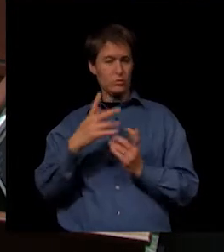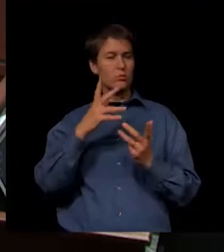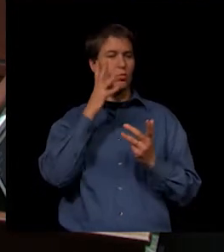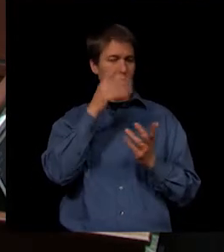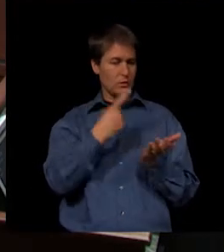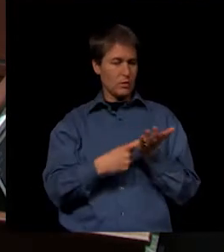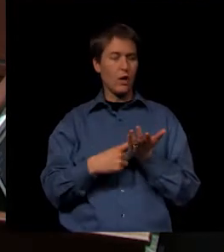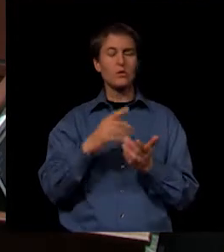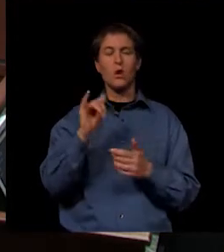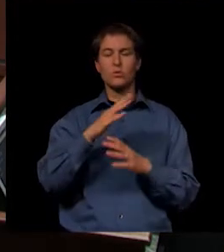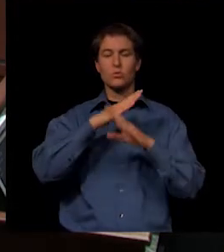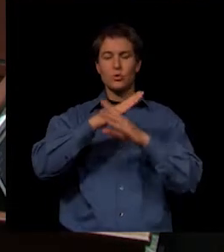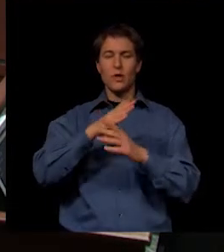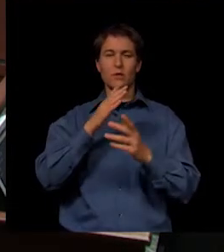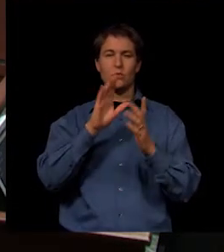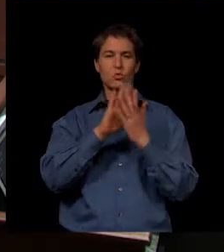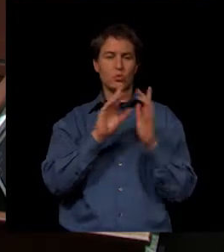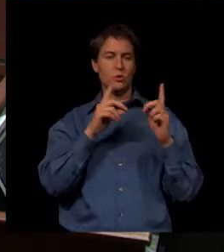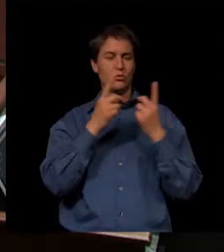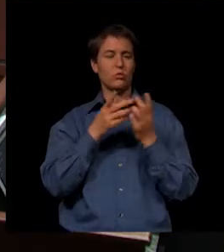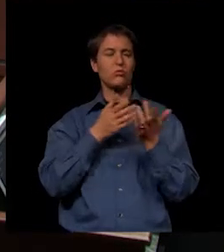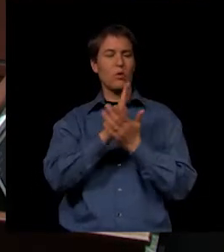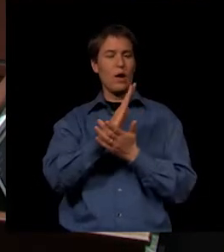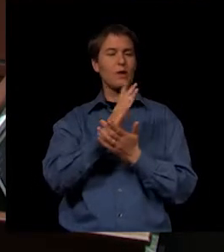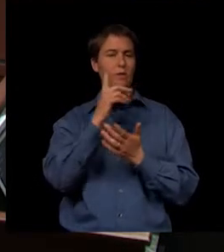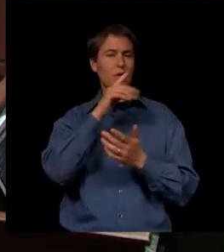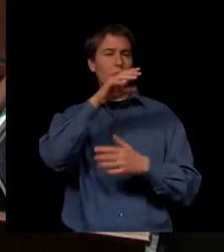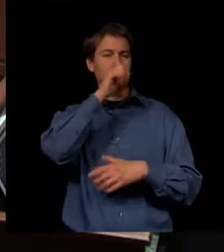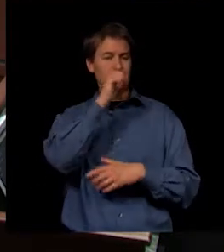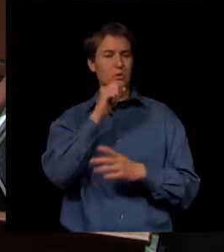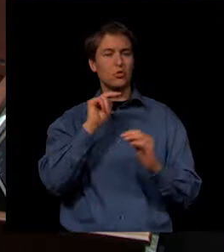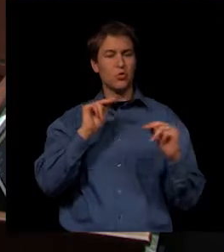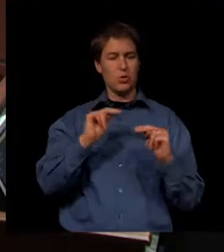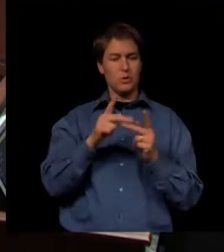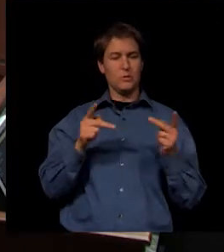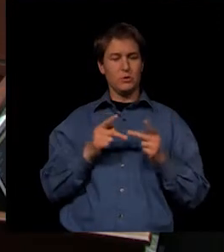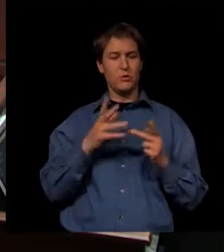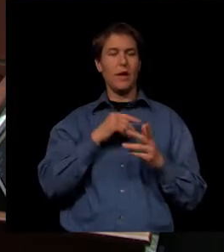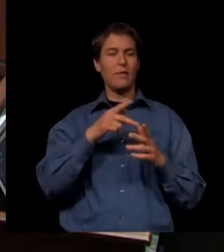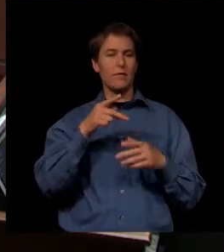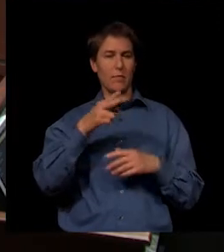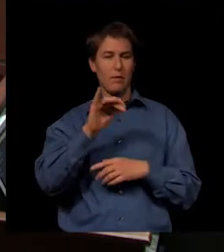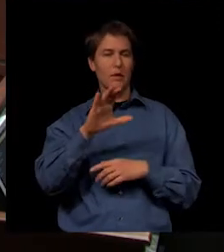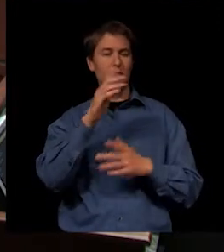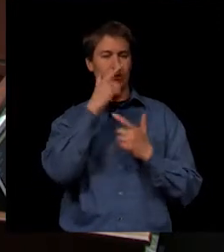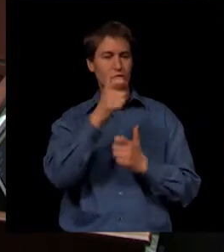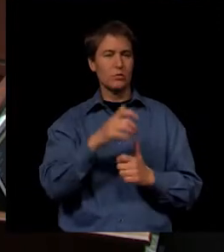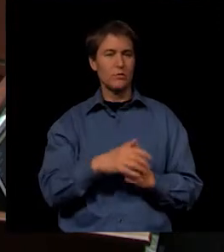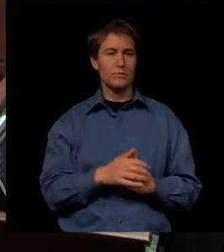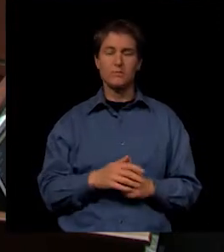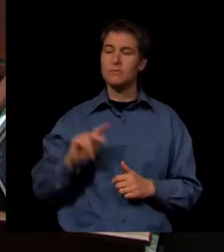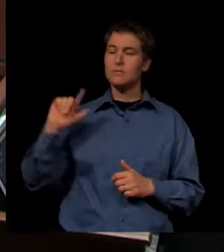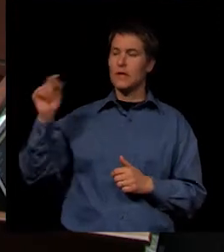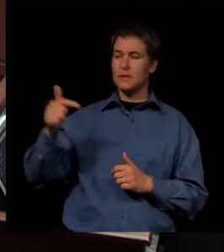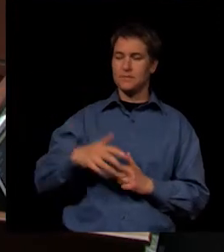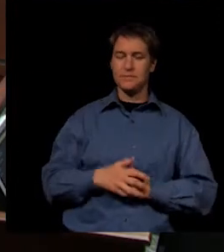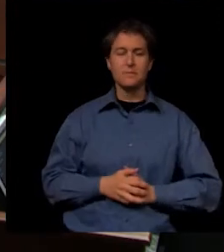discussed and to protect the district's right to the confidentiality of its negotiating position and the public interest. Second.